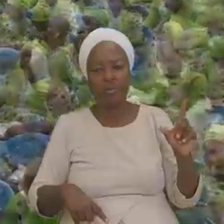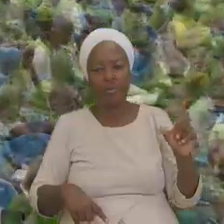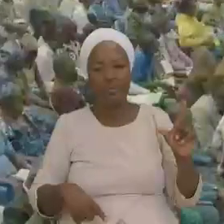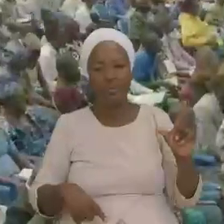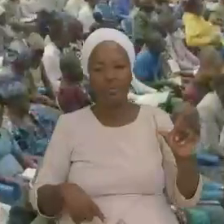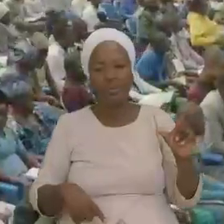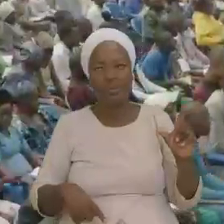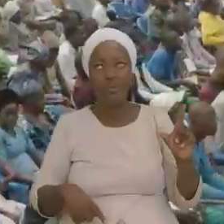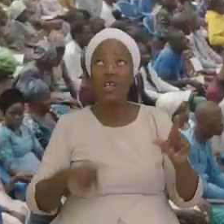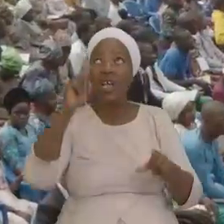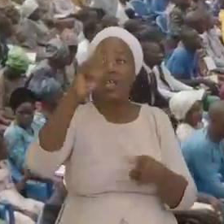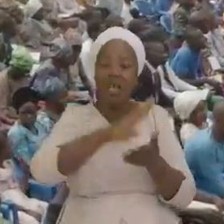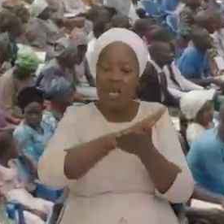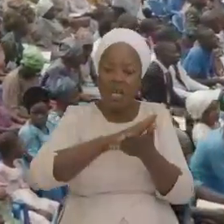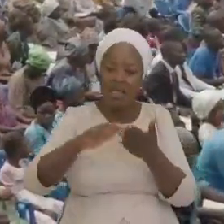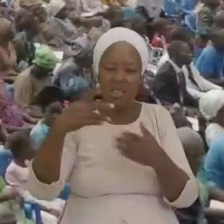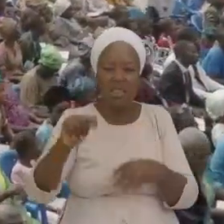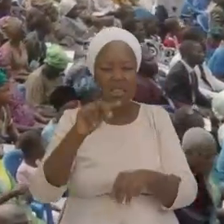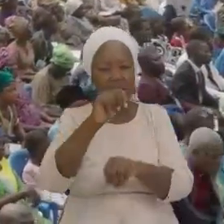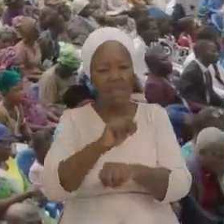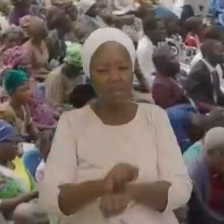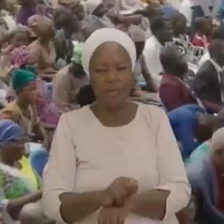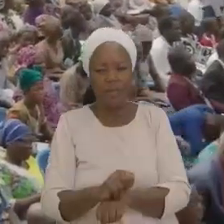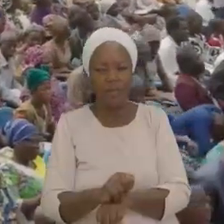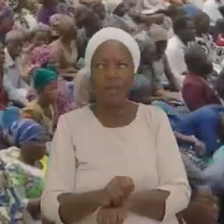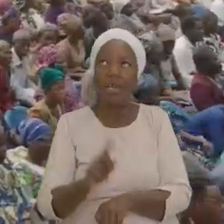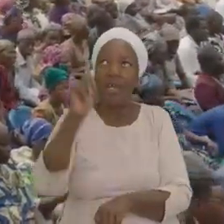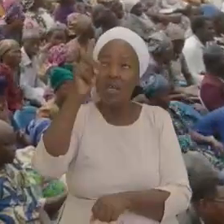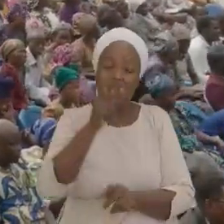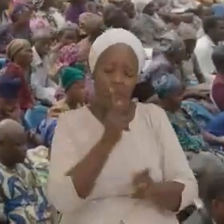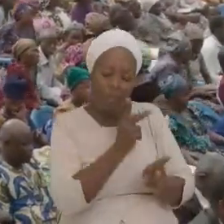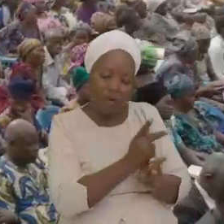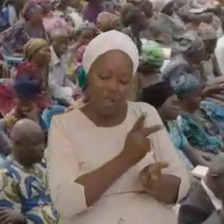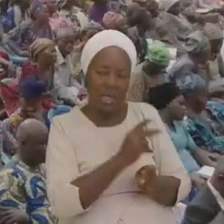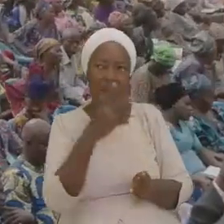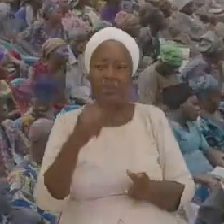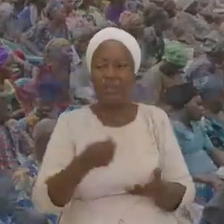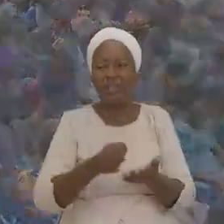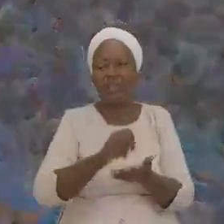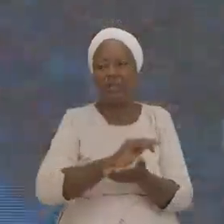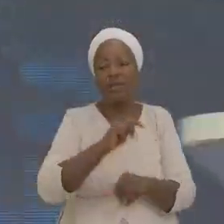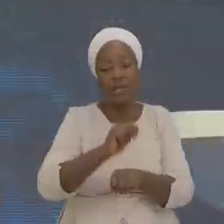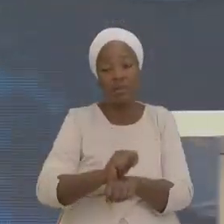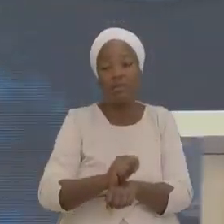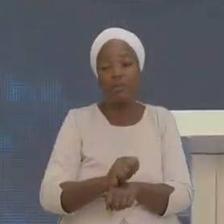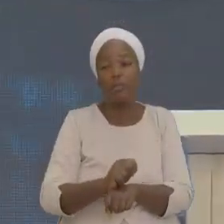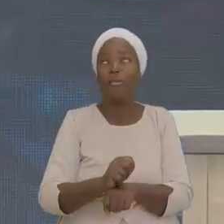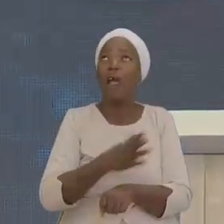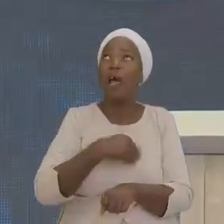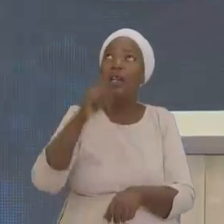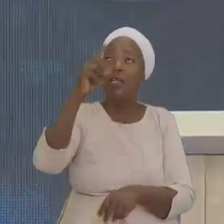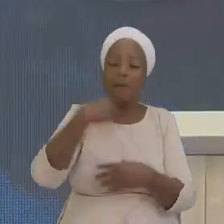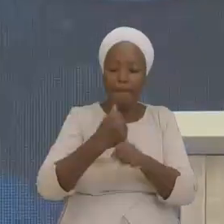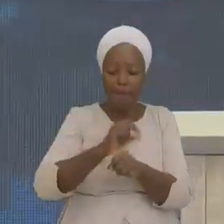He cleanses the temple, he preserves the temple, and he makes us holy